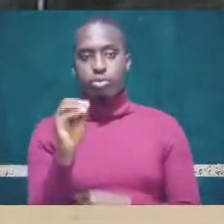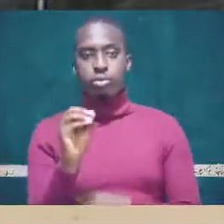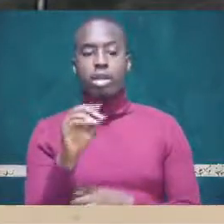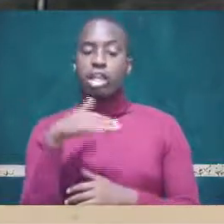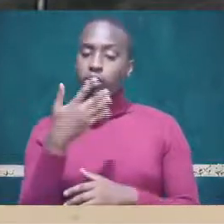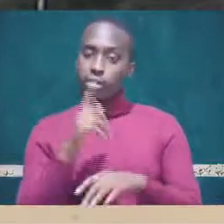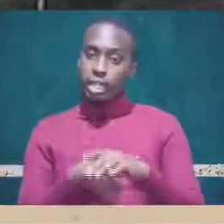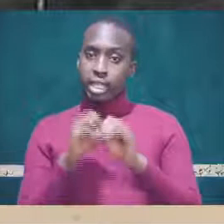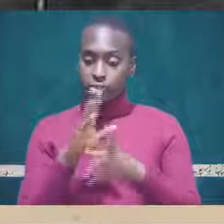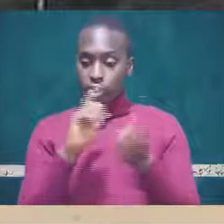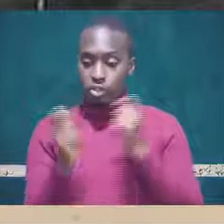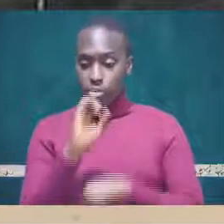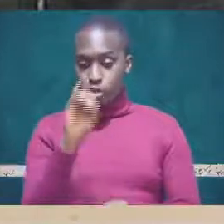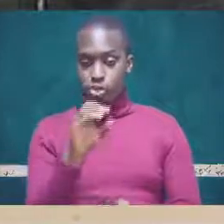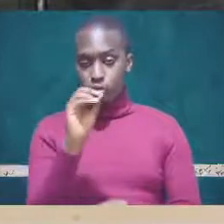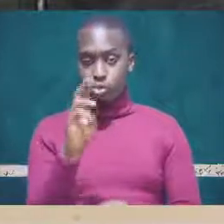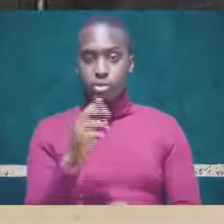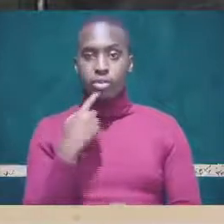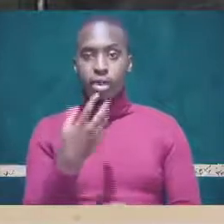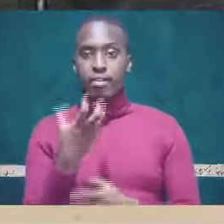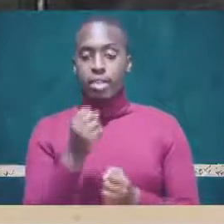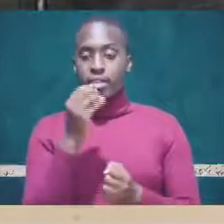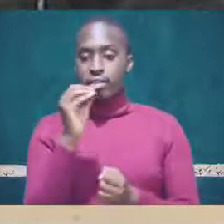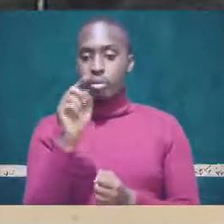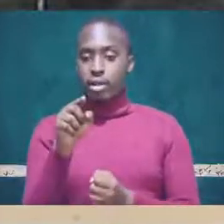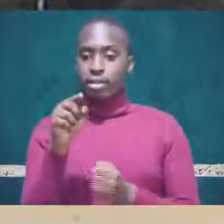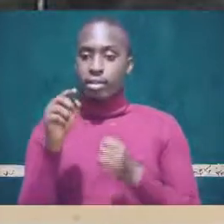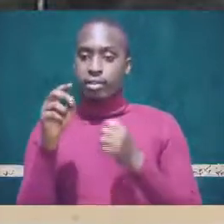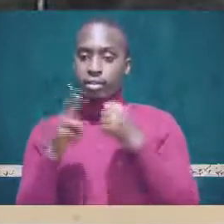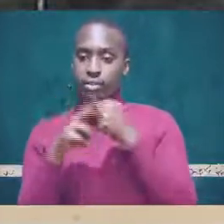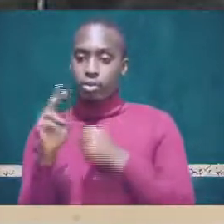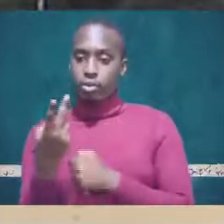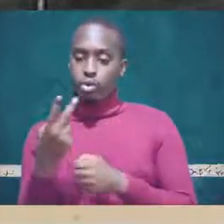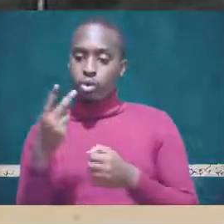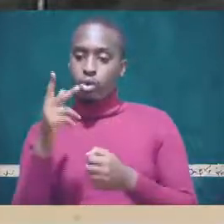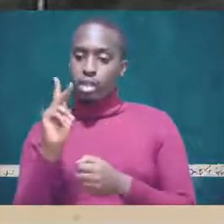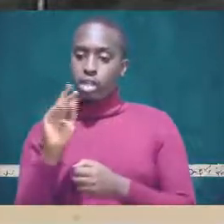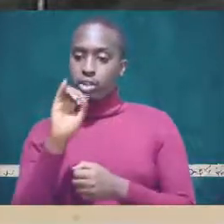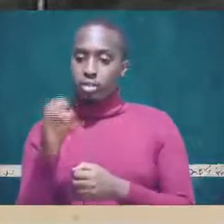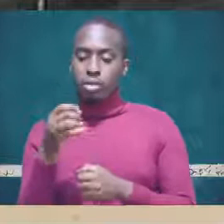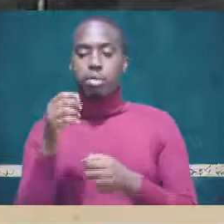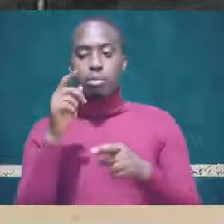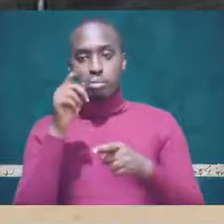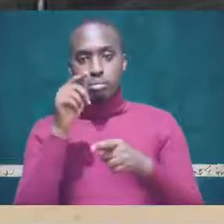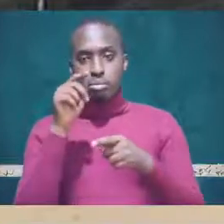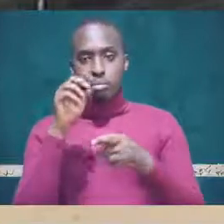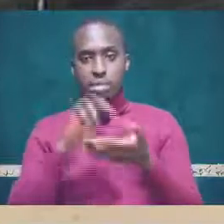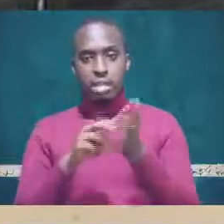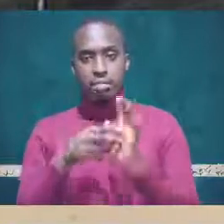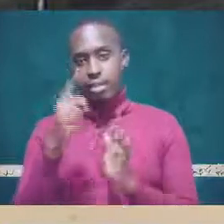And changing it into joules means you have 0.72. Kilo means 1,000. So we multiply that